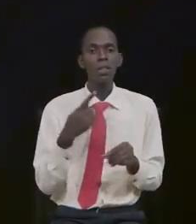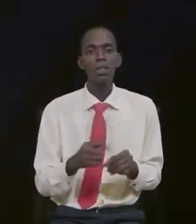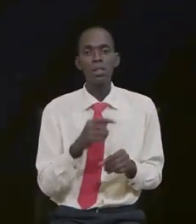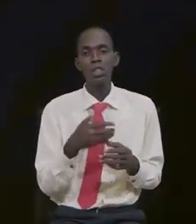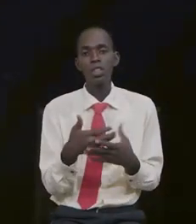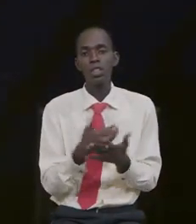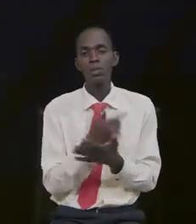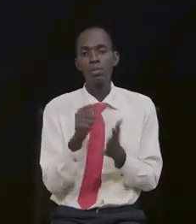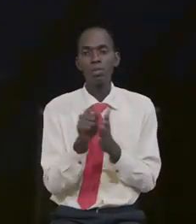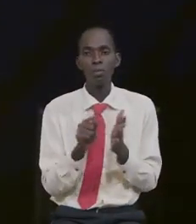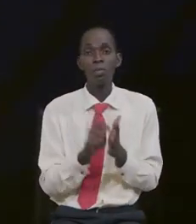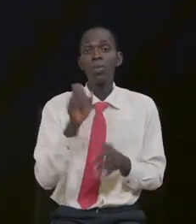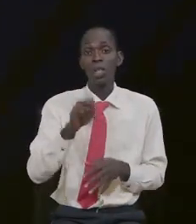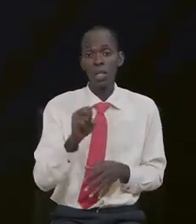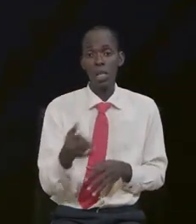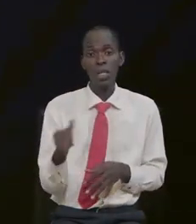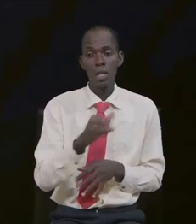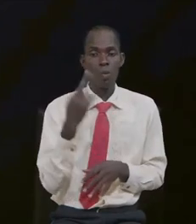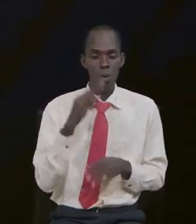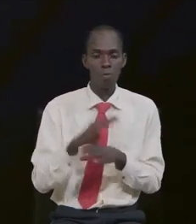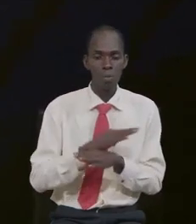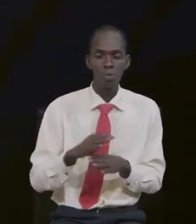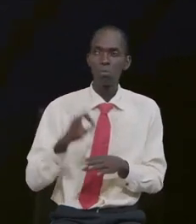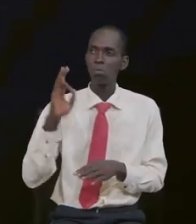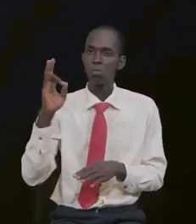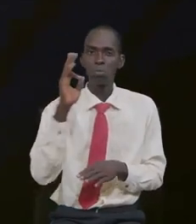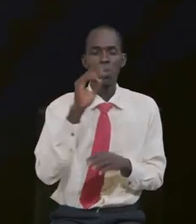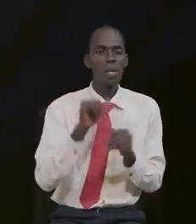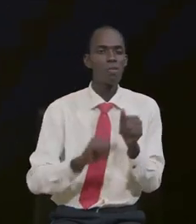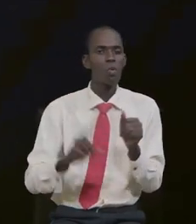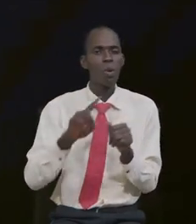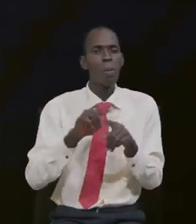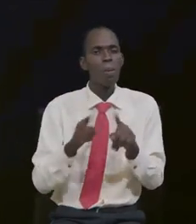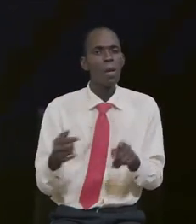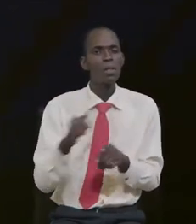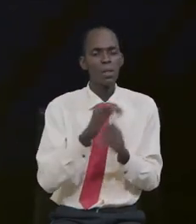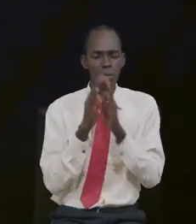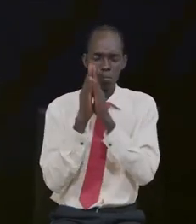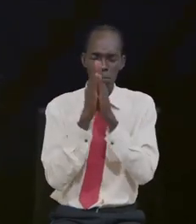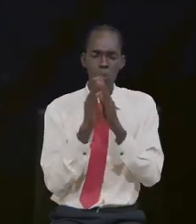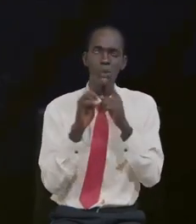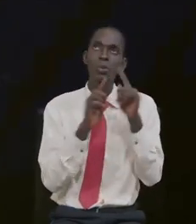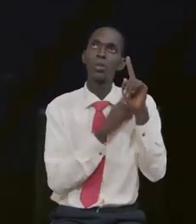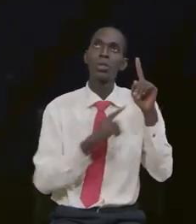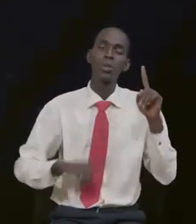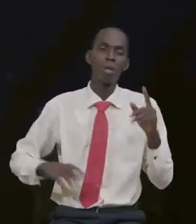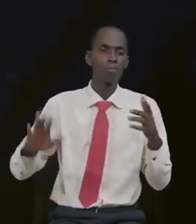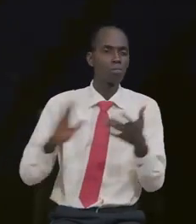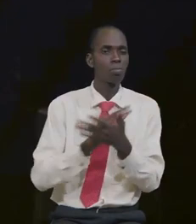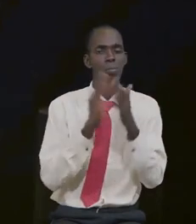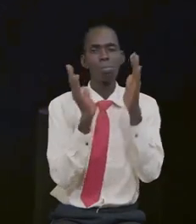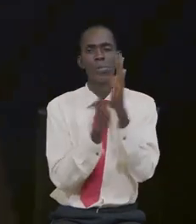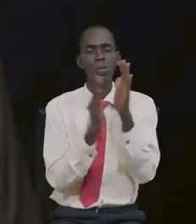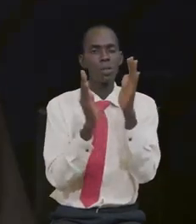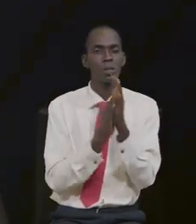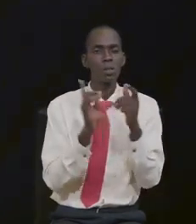in the New Testament. Yes, they were busy. Yes, they preached everywhere, but they preached unto the Lord, and they sang praises unto the Lord,